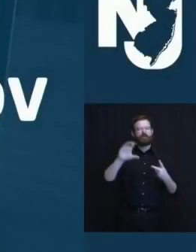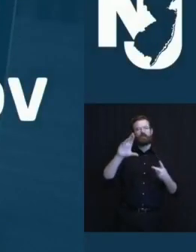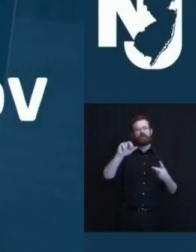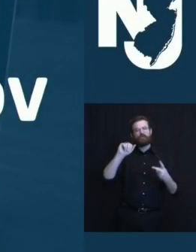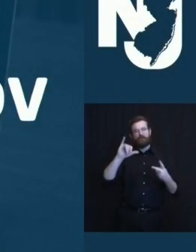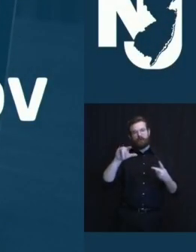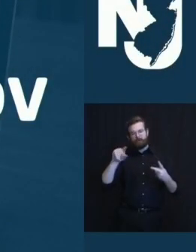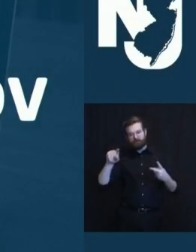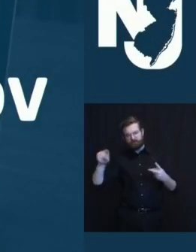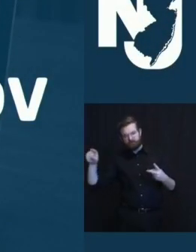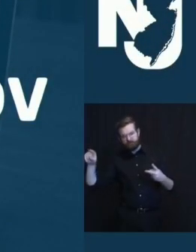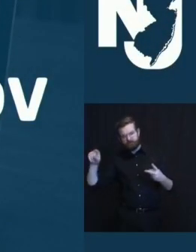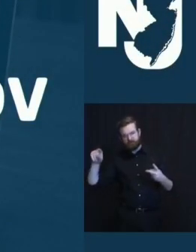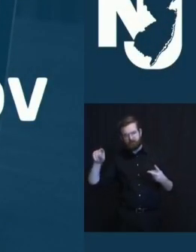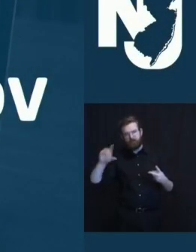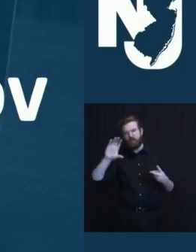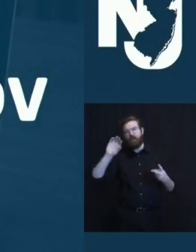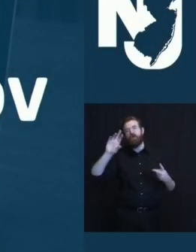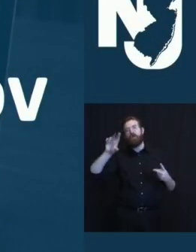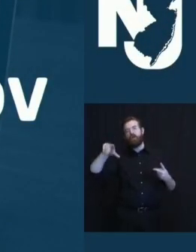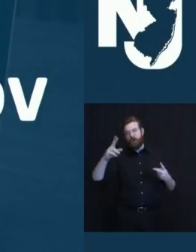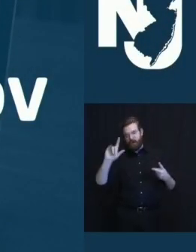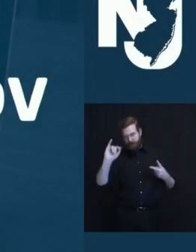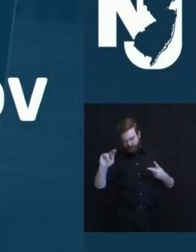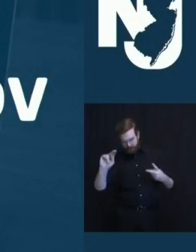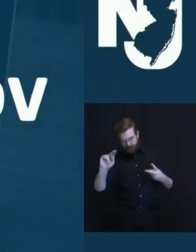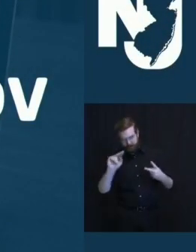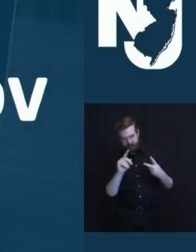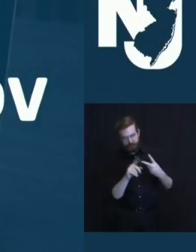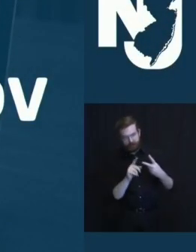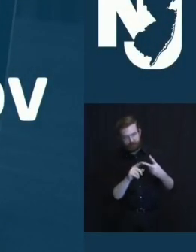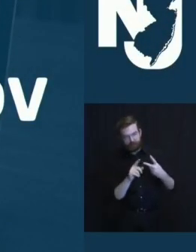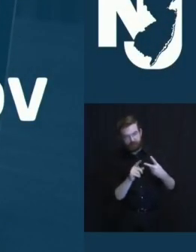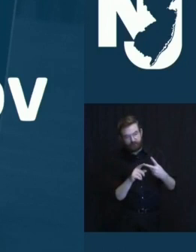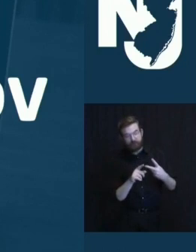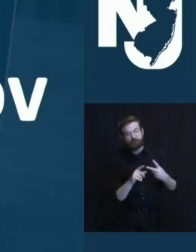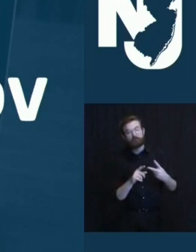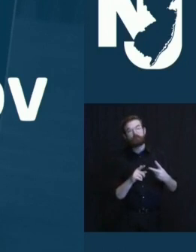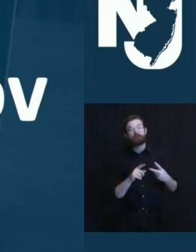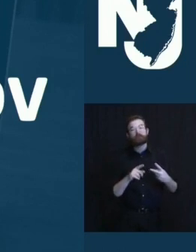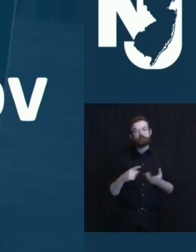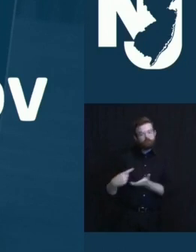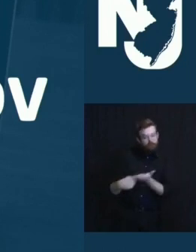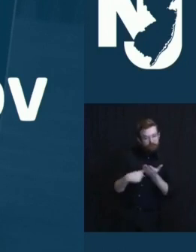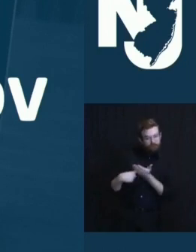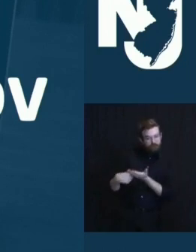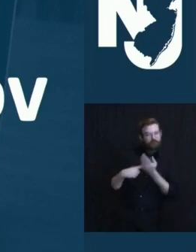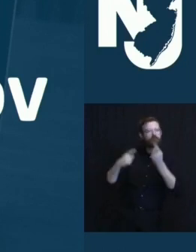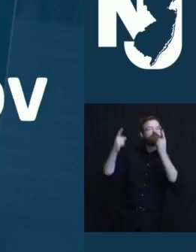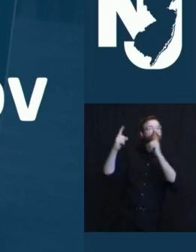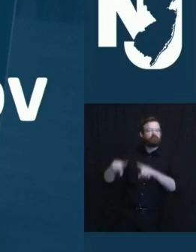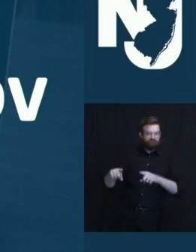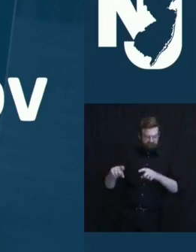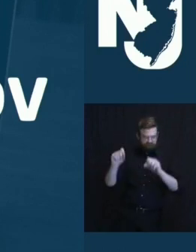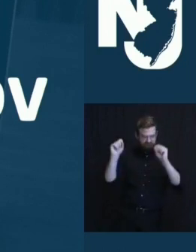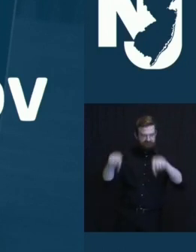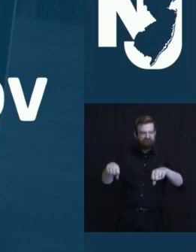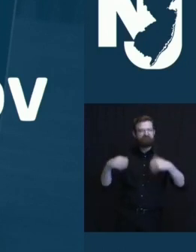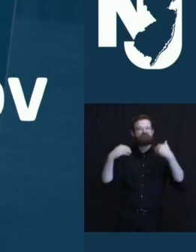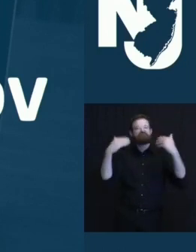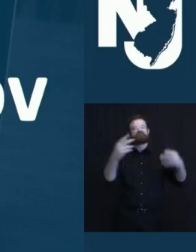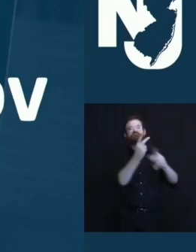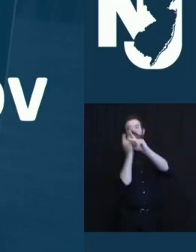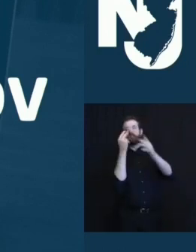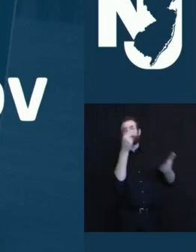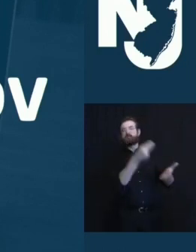need to borrow the funds we need to keep our state afloat. As you know, the Assembly had already done so. It is absolutely critical that we get this done and get this